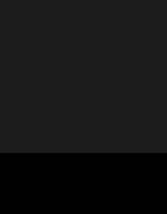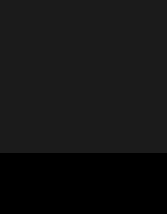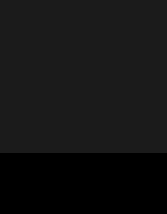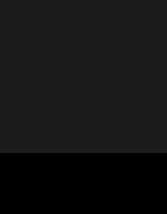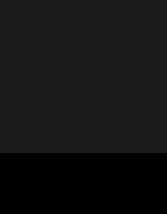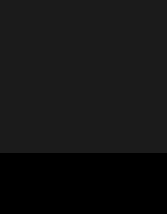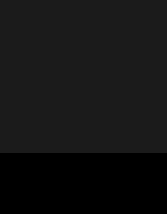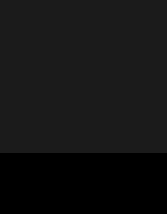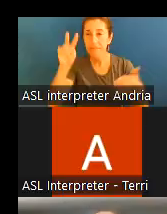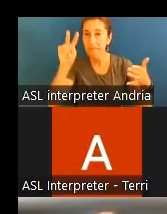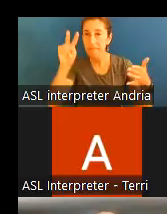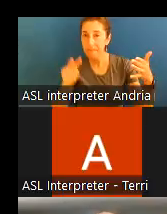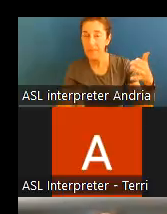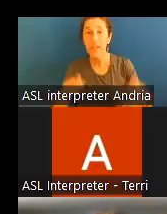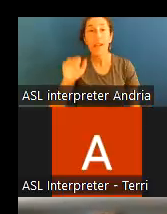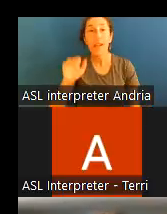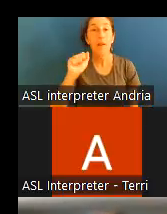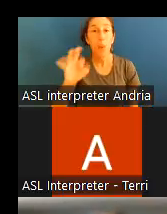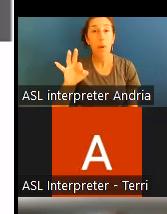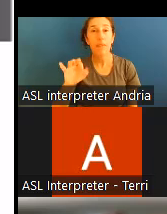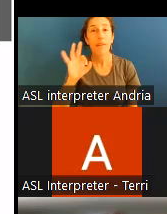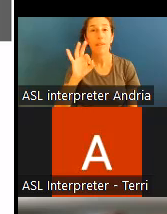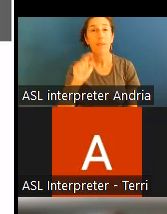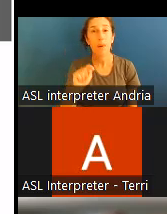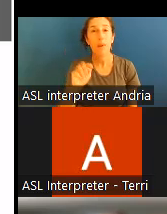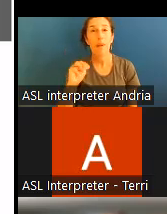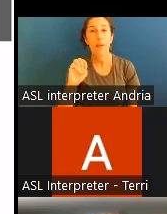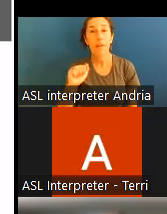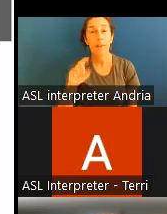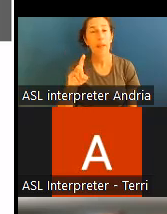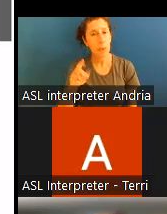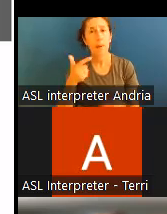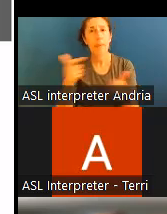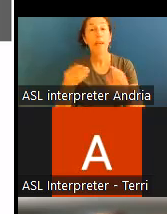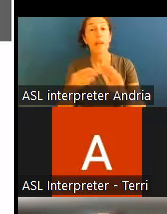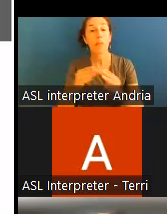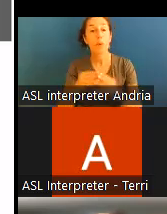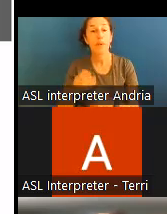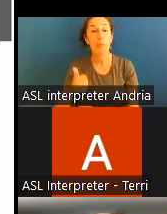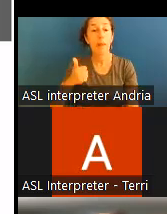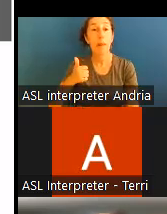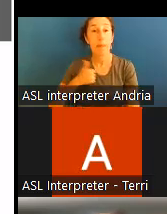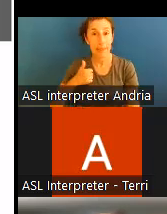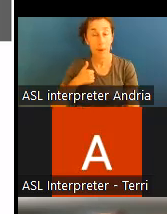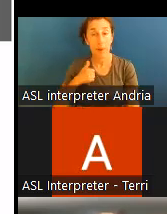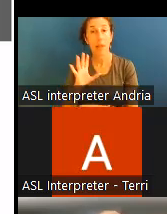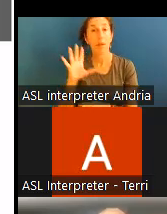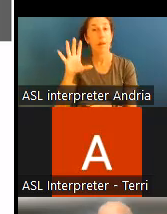And Air Force also Fort Meade. Well, we have got a lot of military here today, which we can talk about